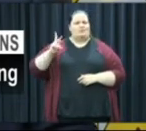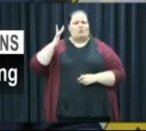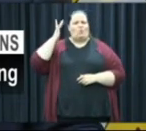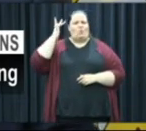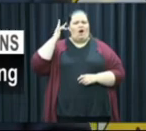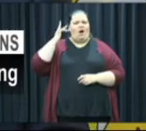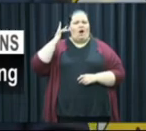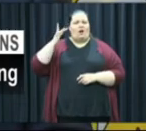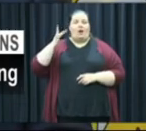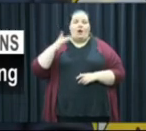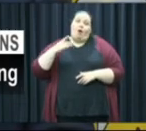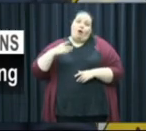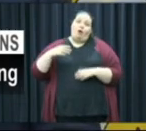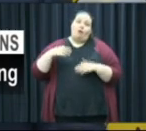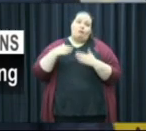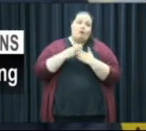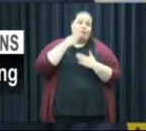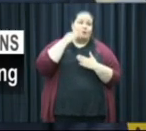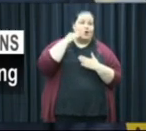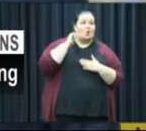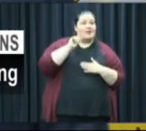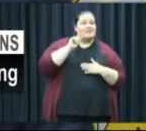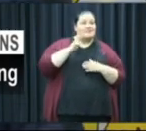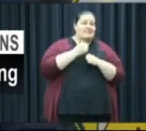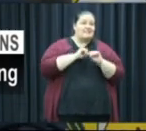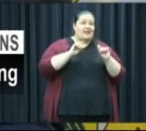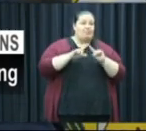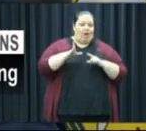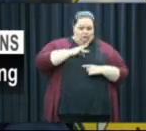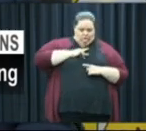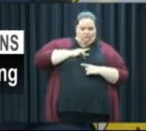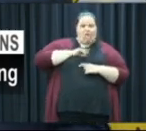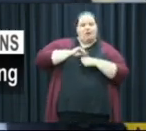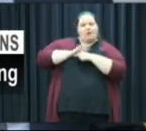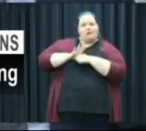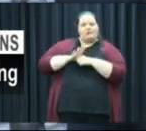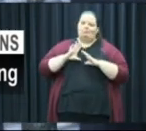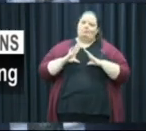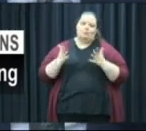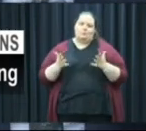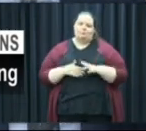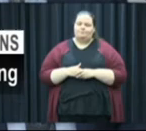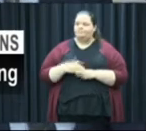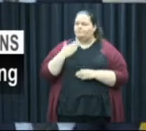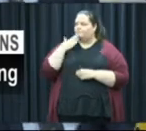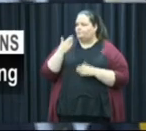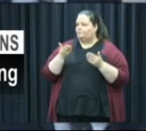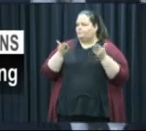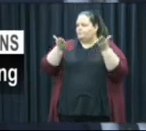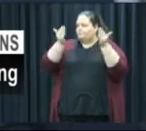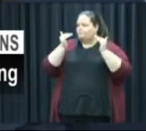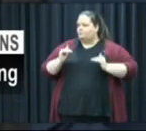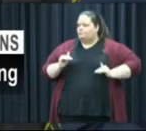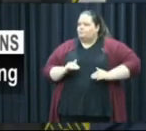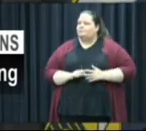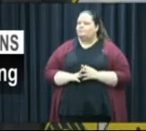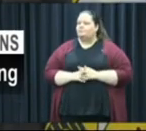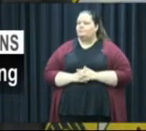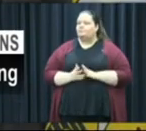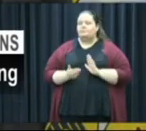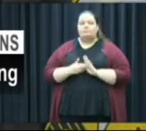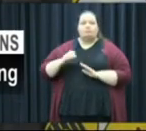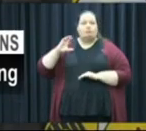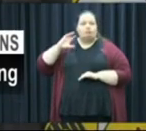home more than your snowmobile or your ATV. Thank you, Premier. Thank you, Ms. Ibrahim. Lorian Croteau, Radio